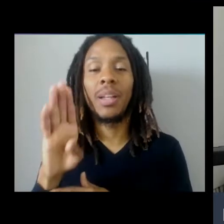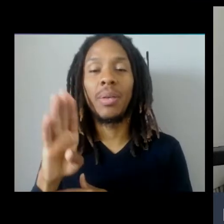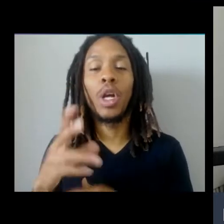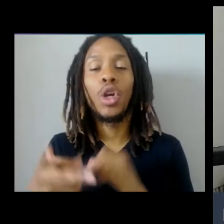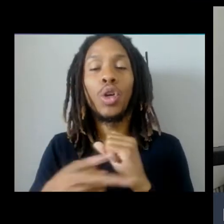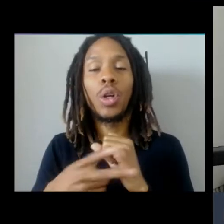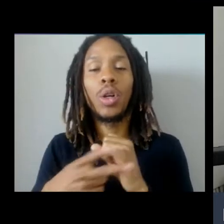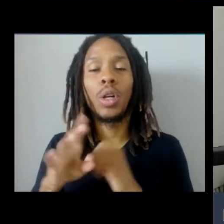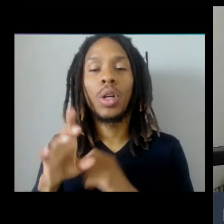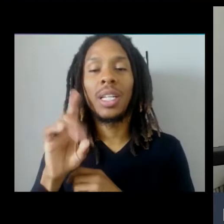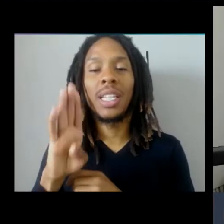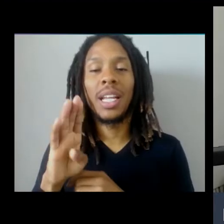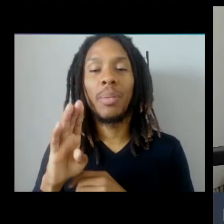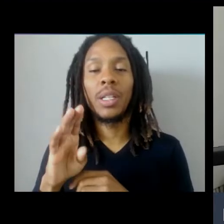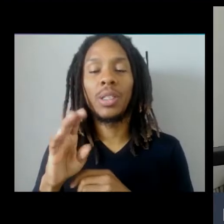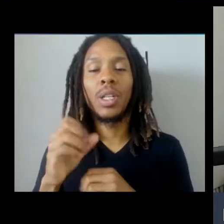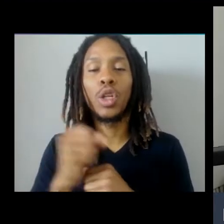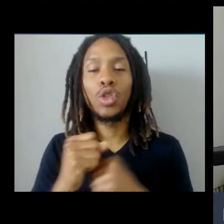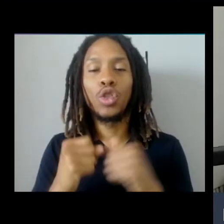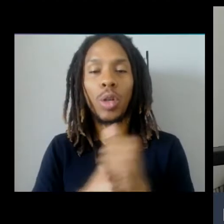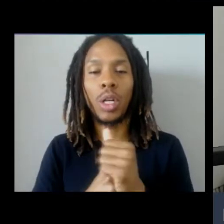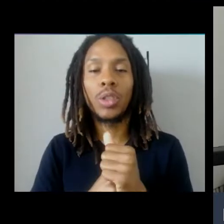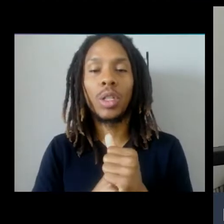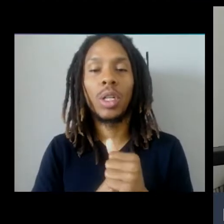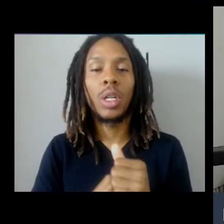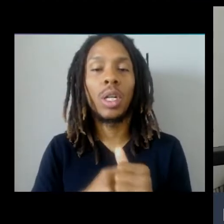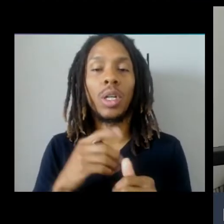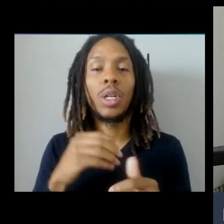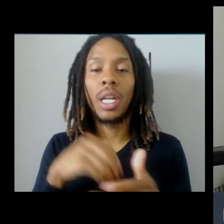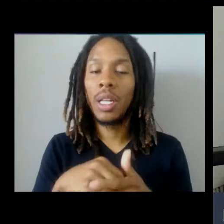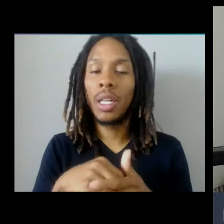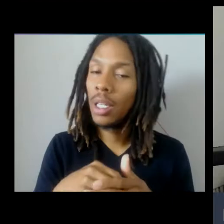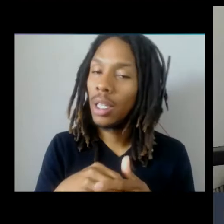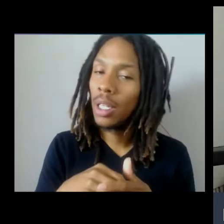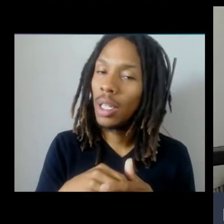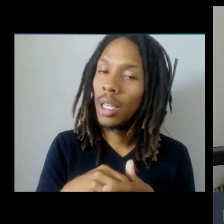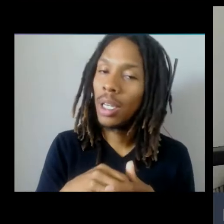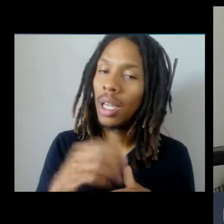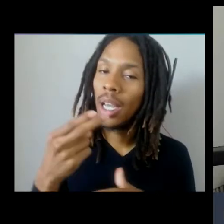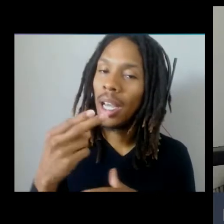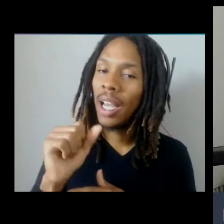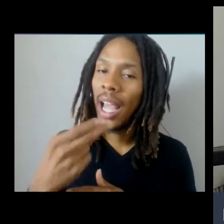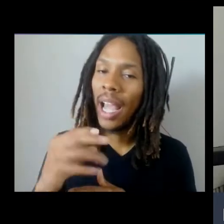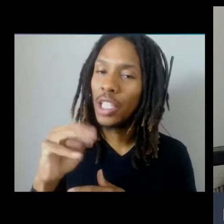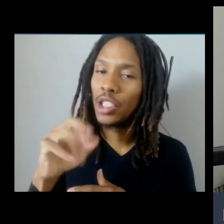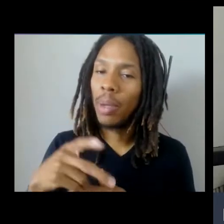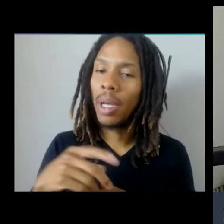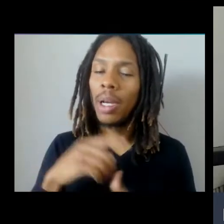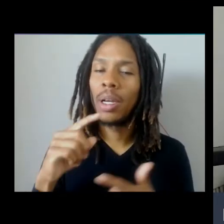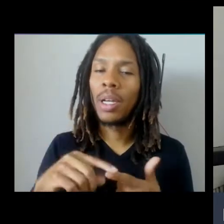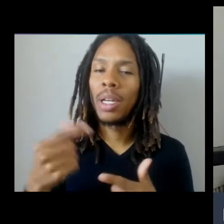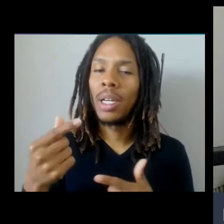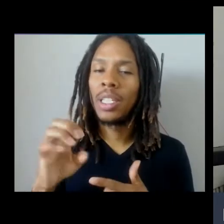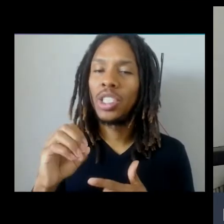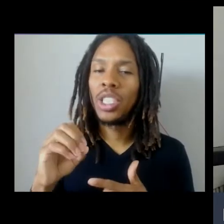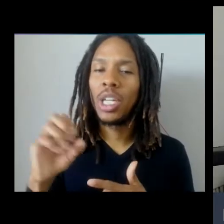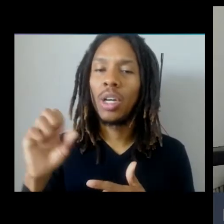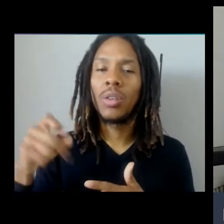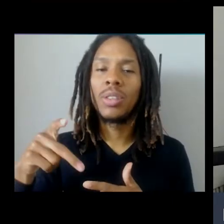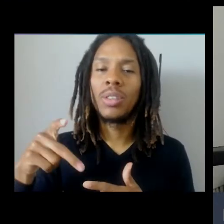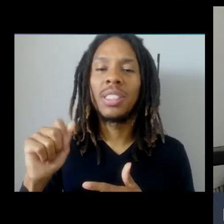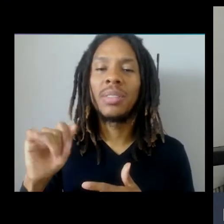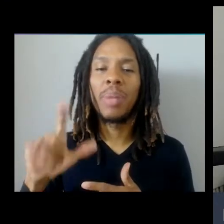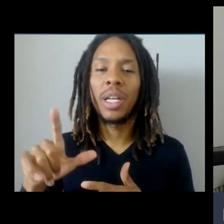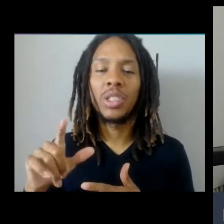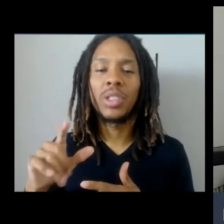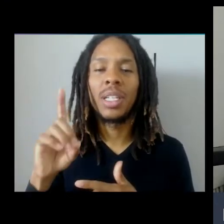data structure as is. So your data structure could be a linked list, could be a hash map, could be geospatial data, what have you, and you can store that